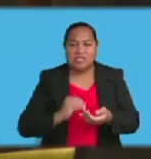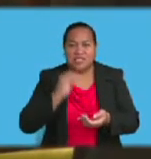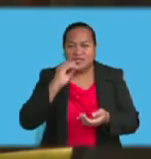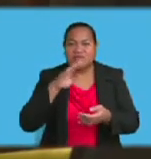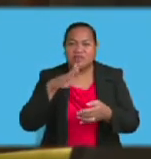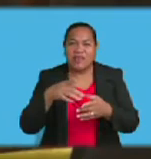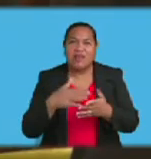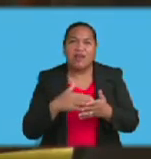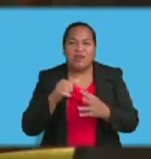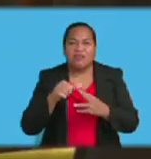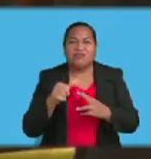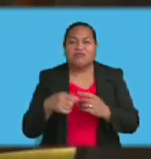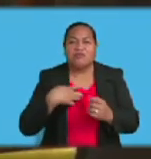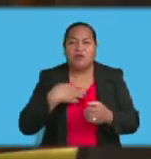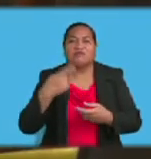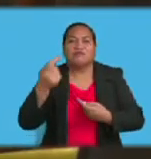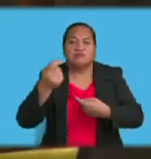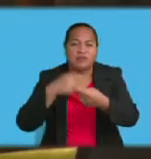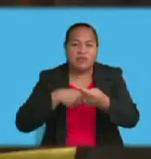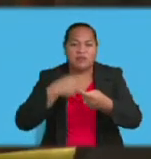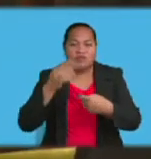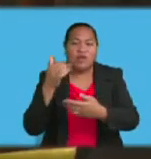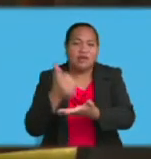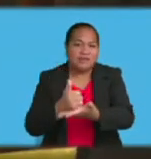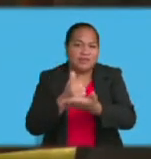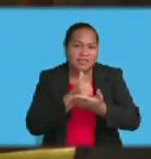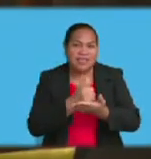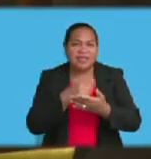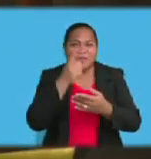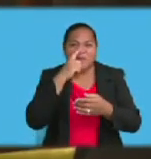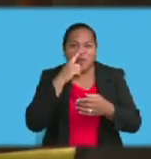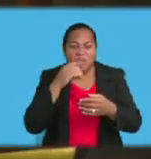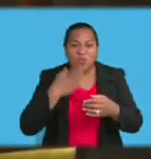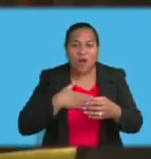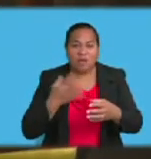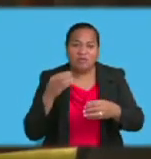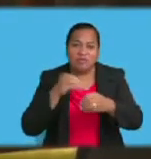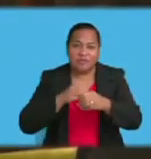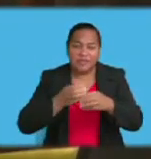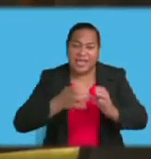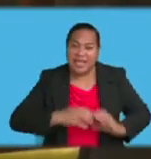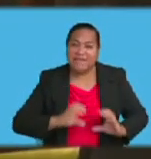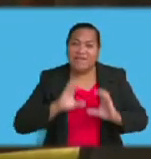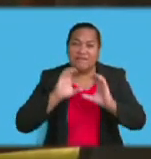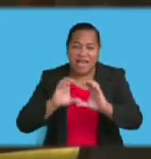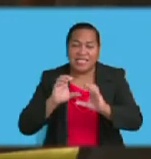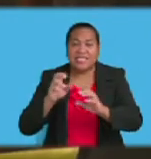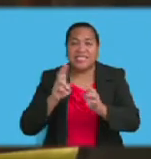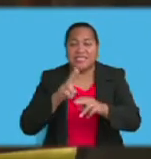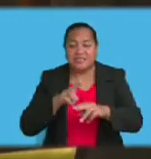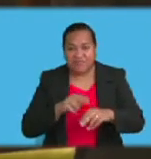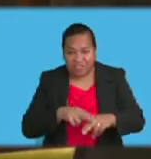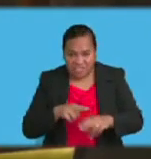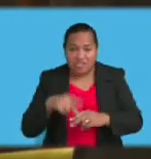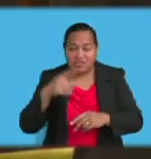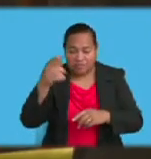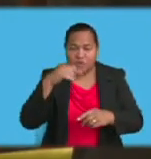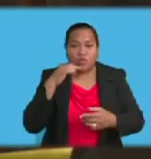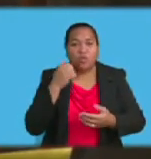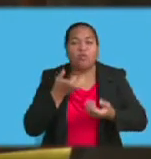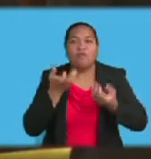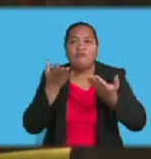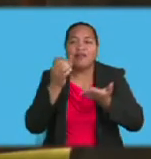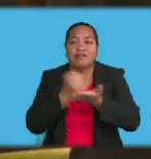it will also provide assistance to Investment Fiji in the area of investment facilitation by providing support services to New